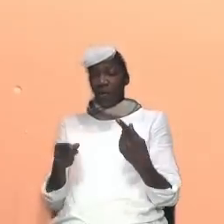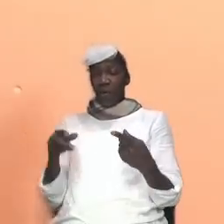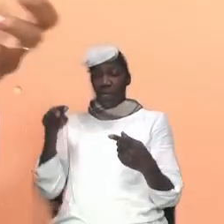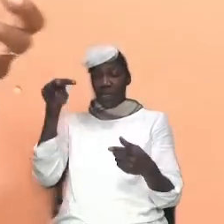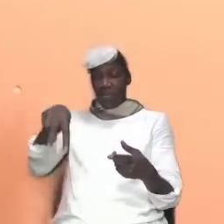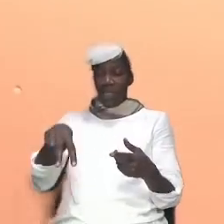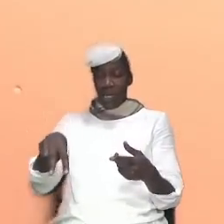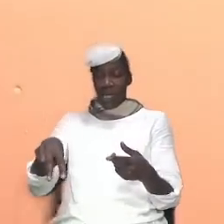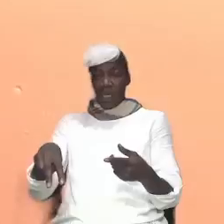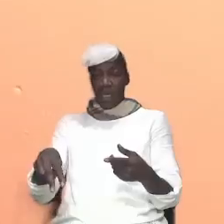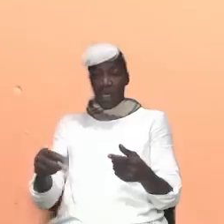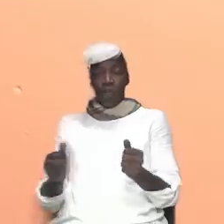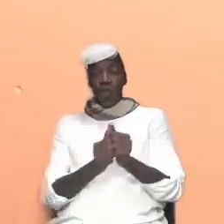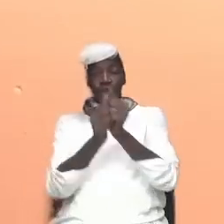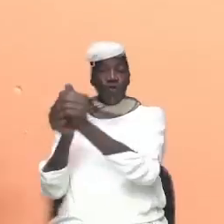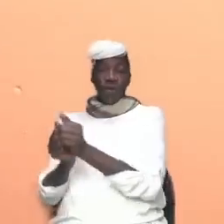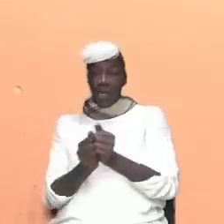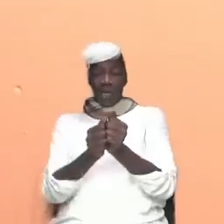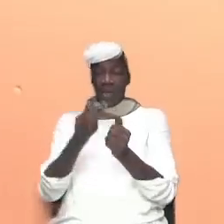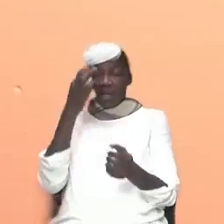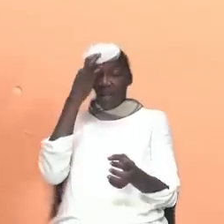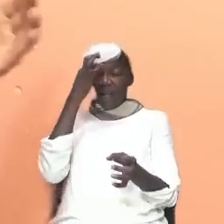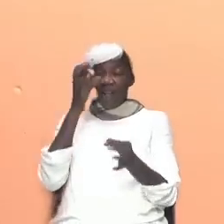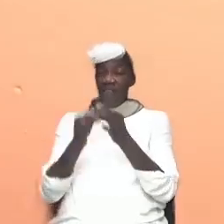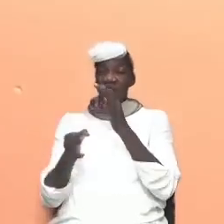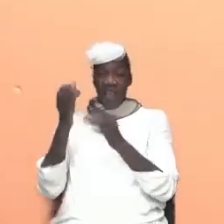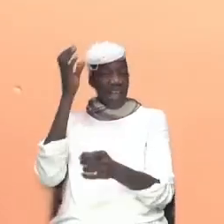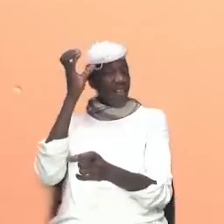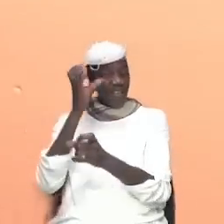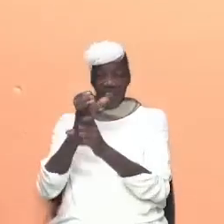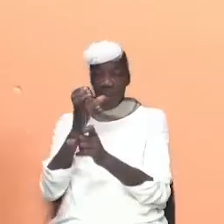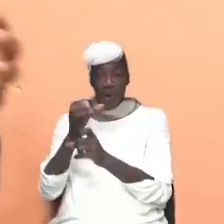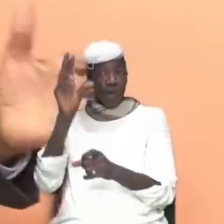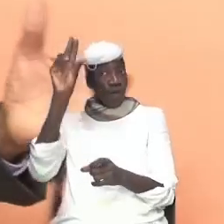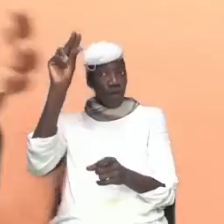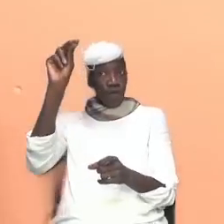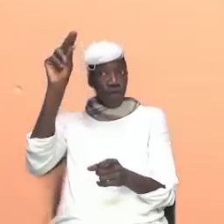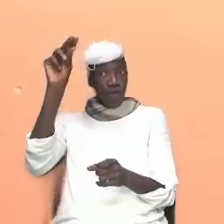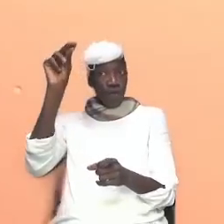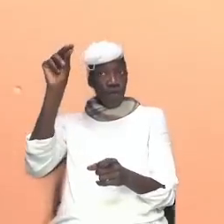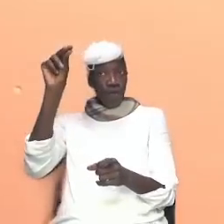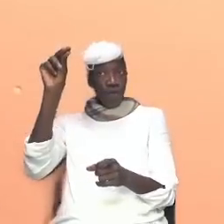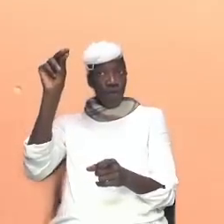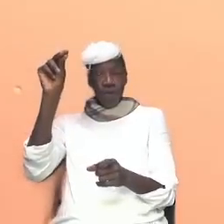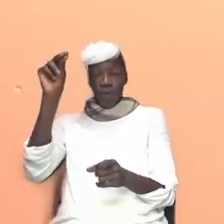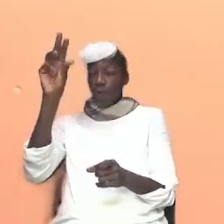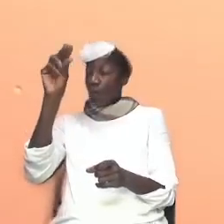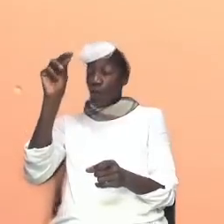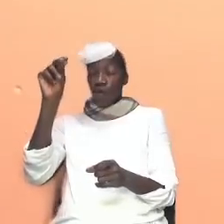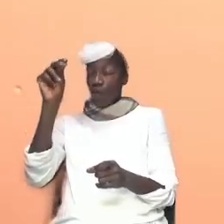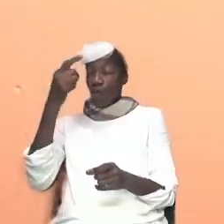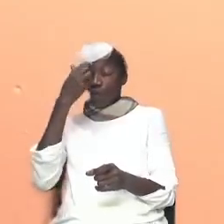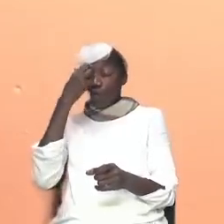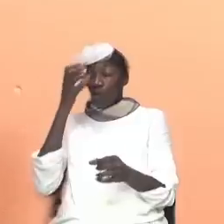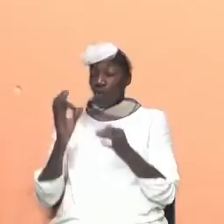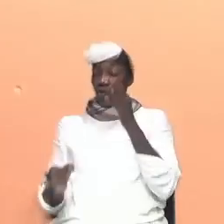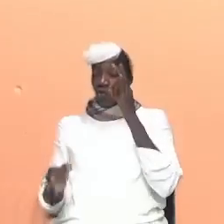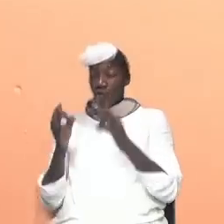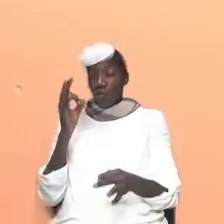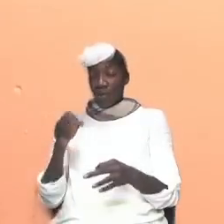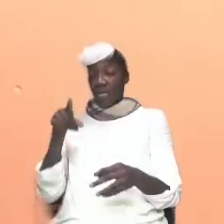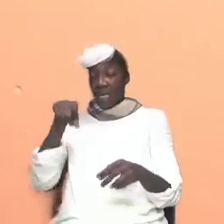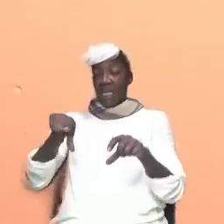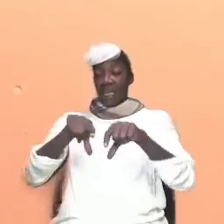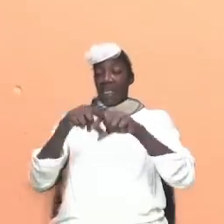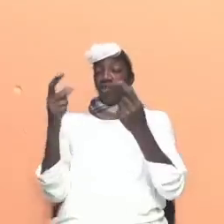or whatever the name of the church or the organization. It's not going to be a corporate judgment, and this group didn't